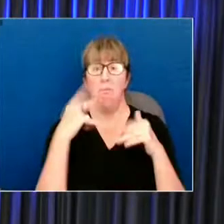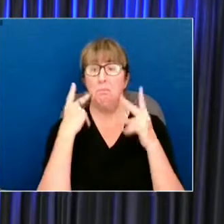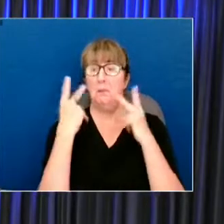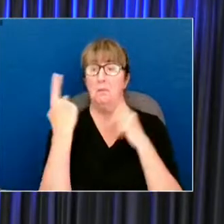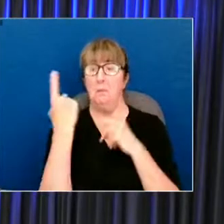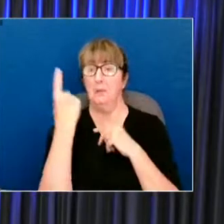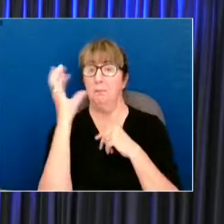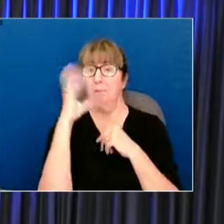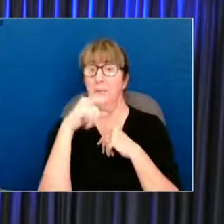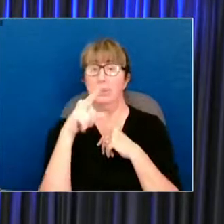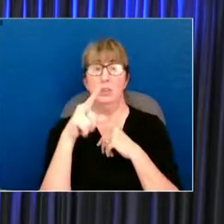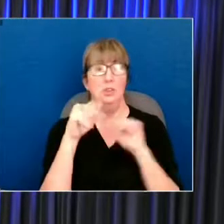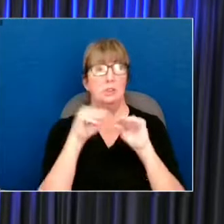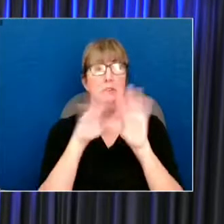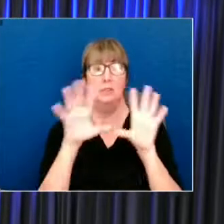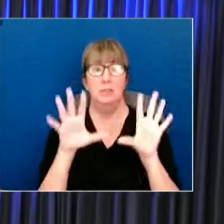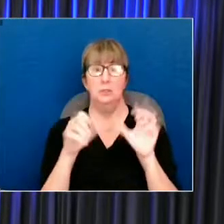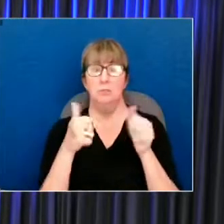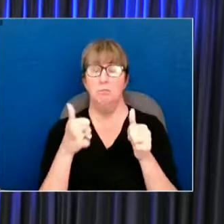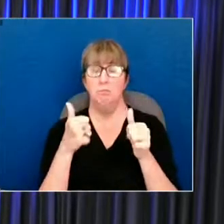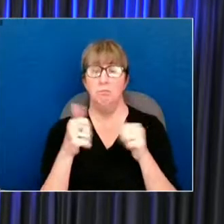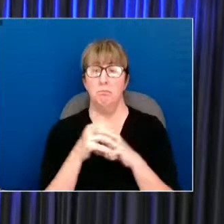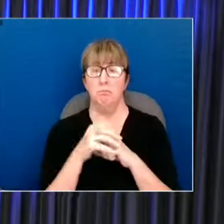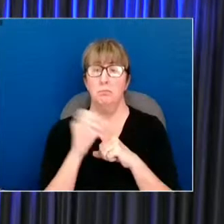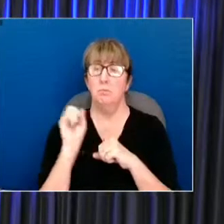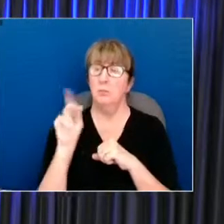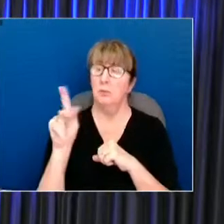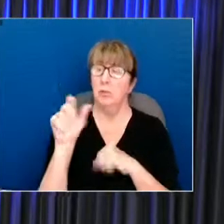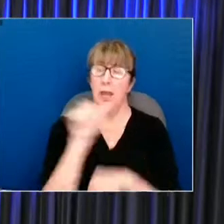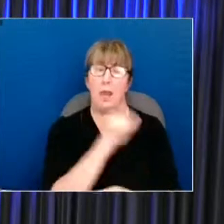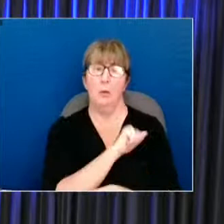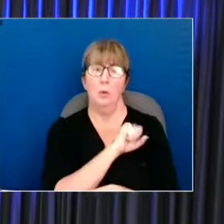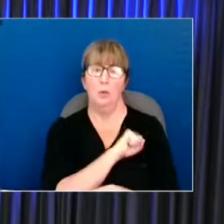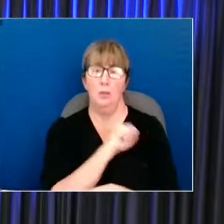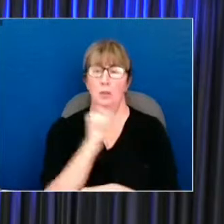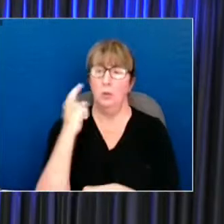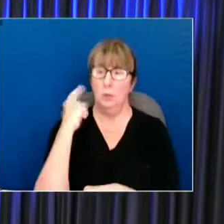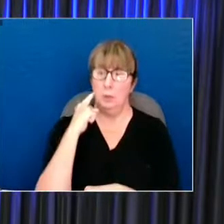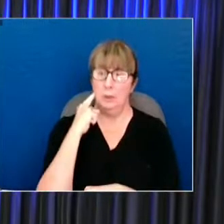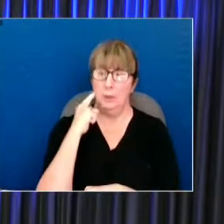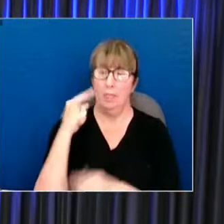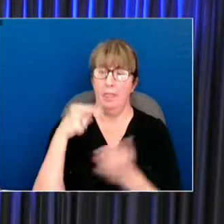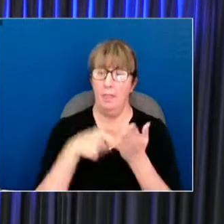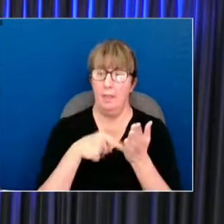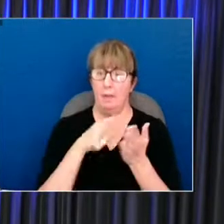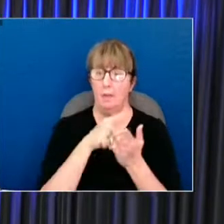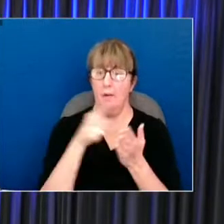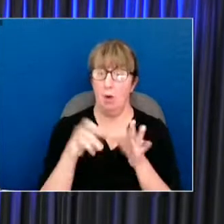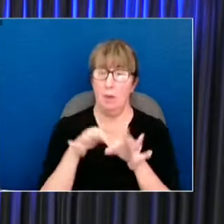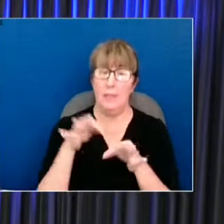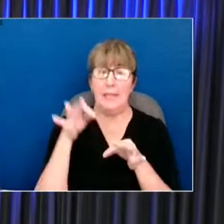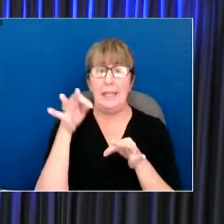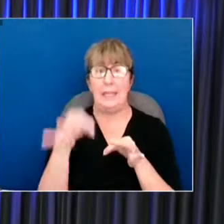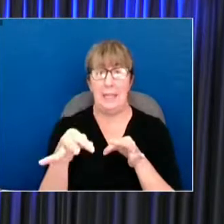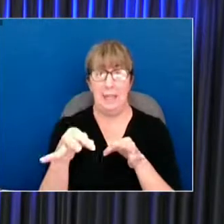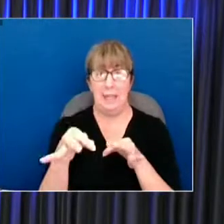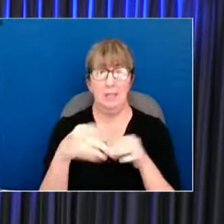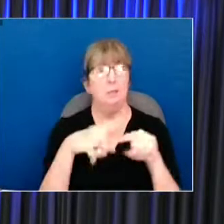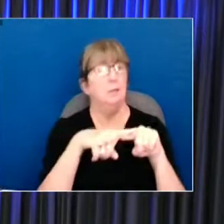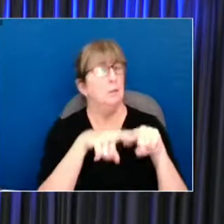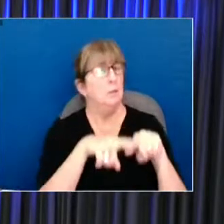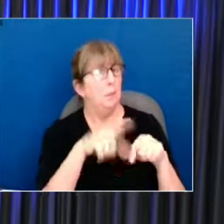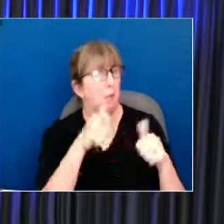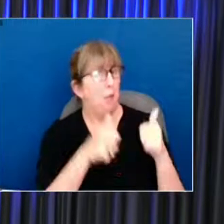FYI. So just also for Ana Sofia to hear, there are delays depending on what stream you're